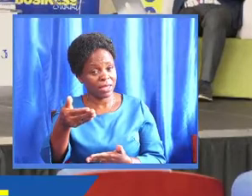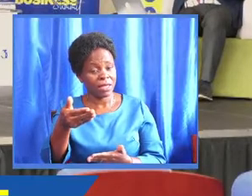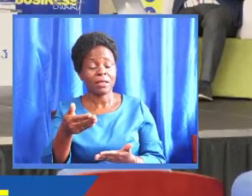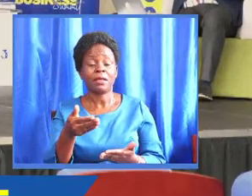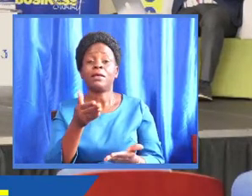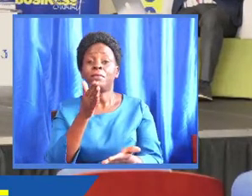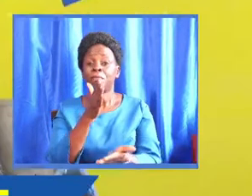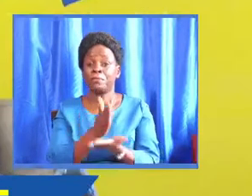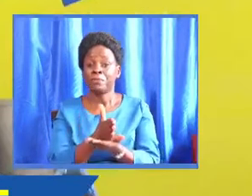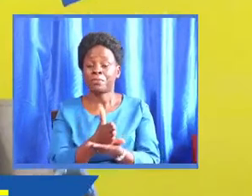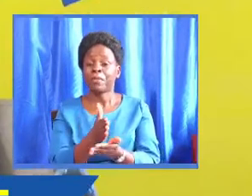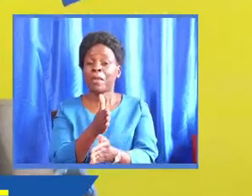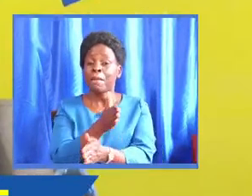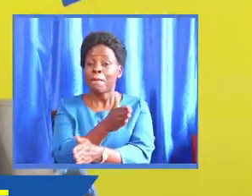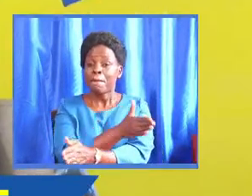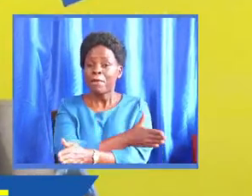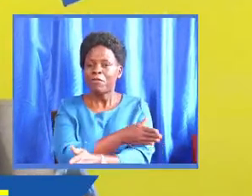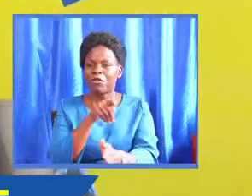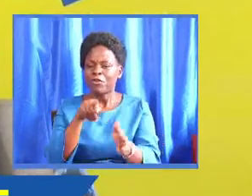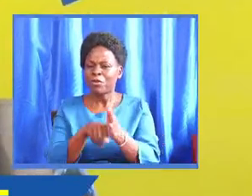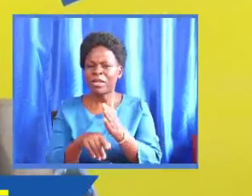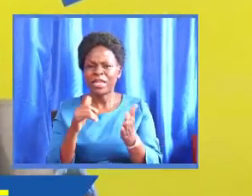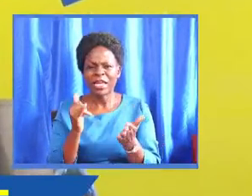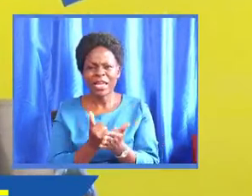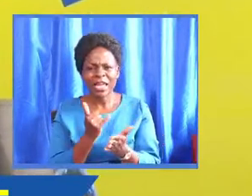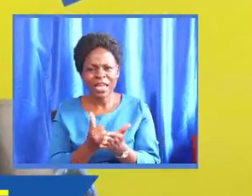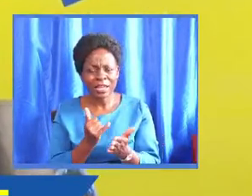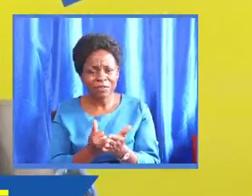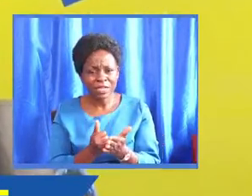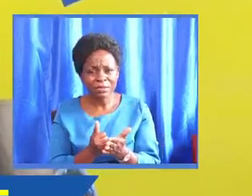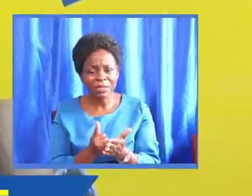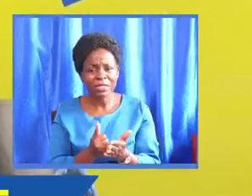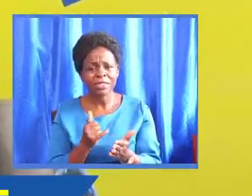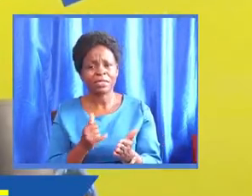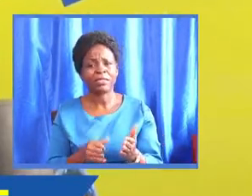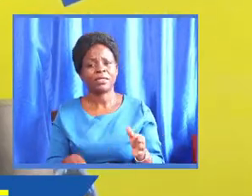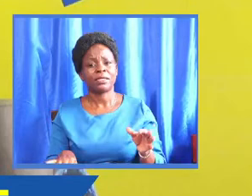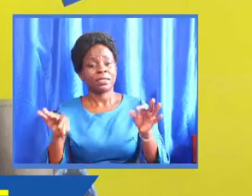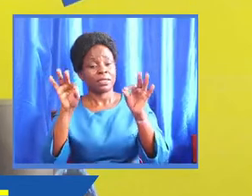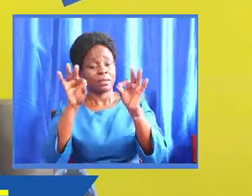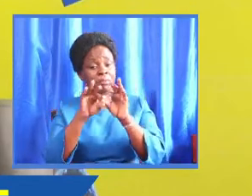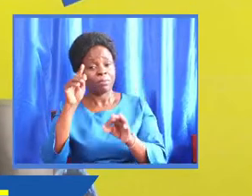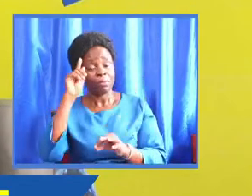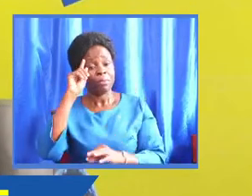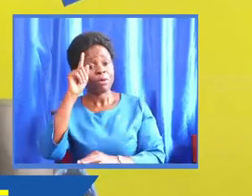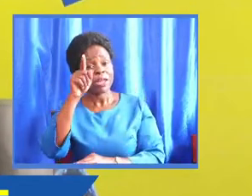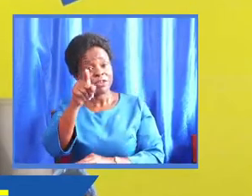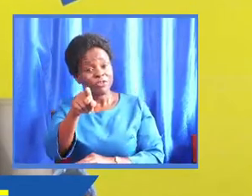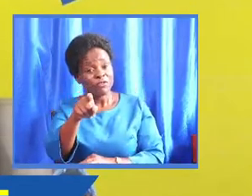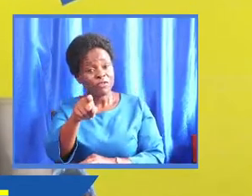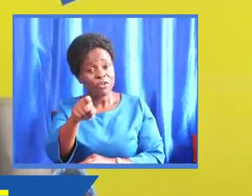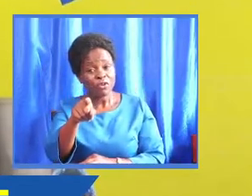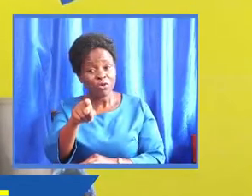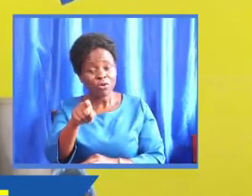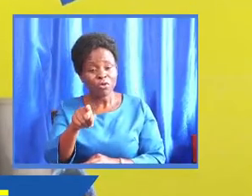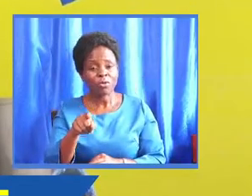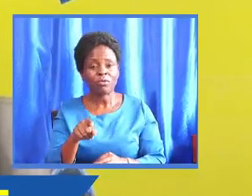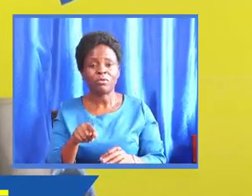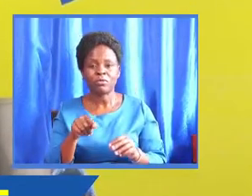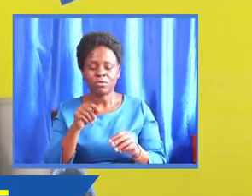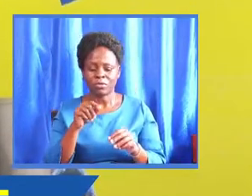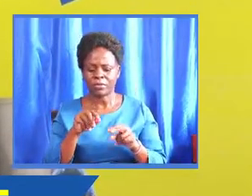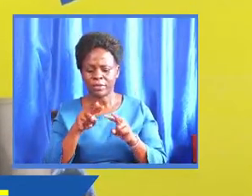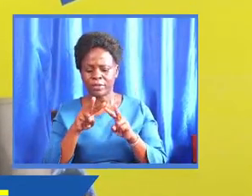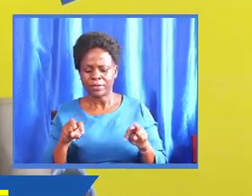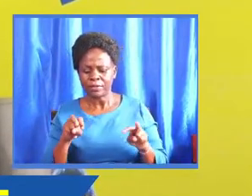Obviously, before you go into any investment, any property development, it is prudent for you to do your due diligence,